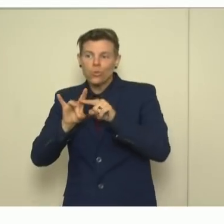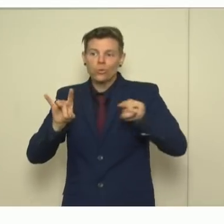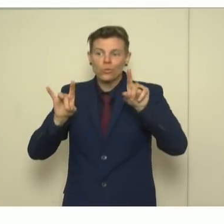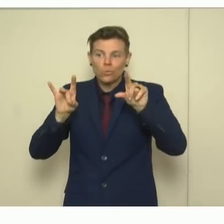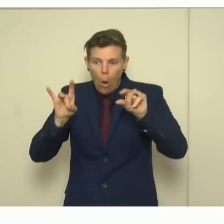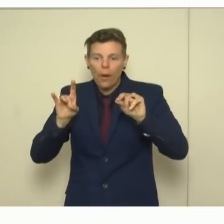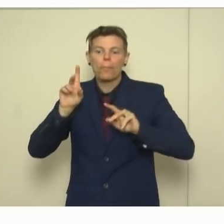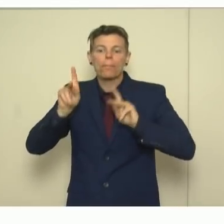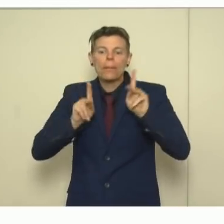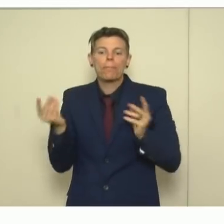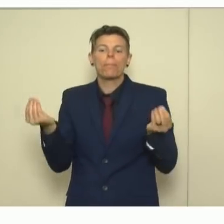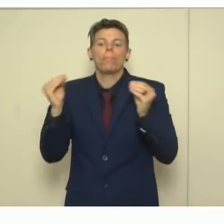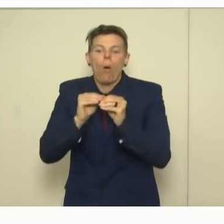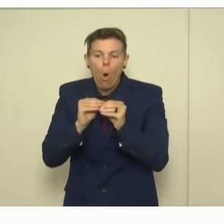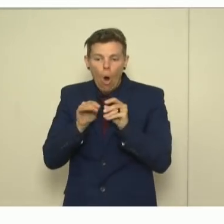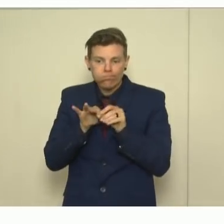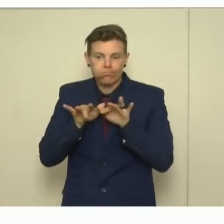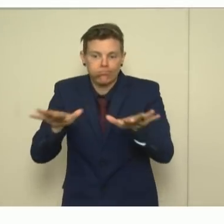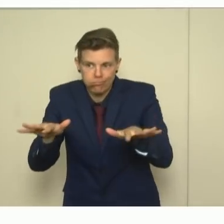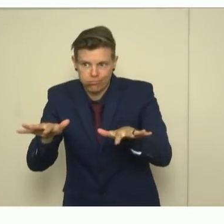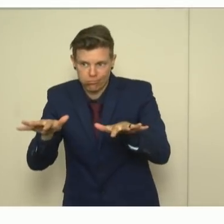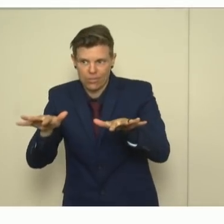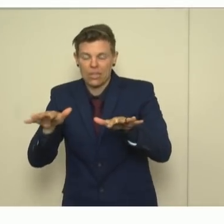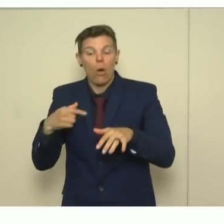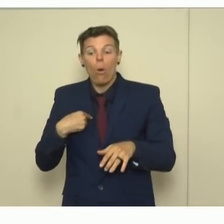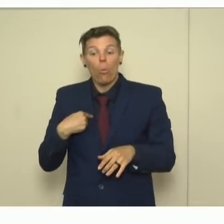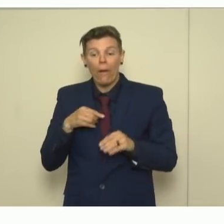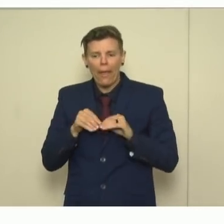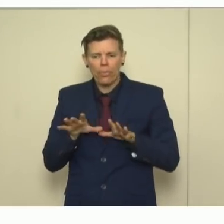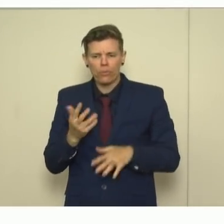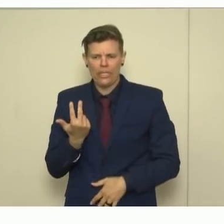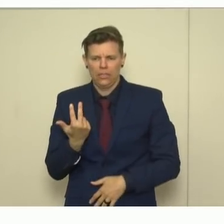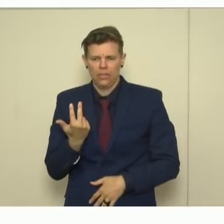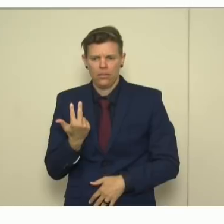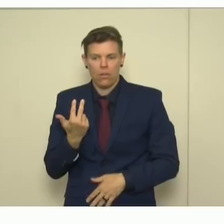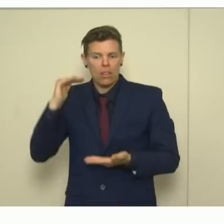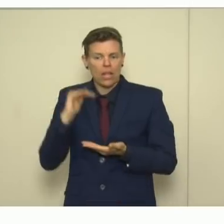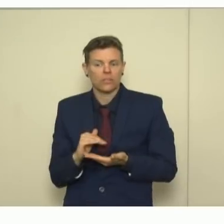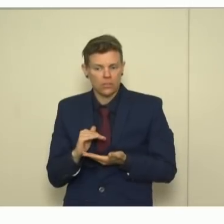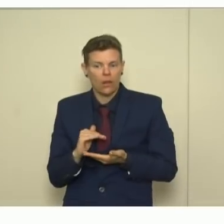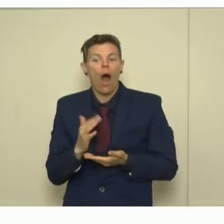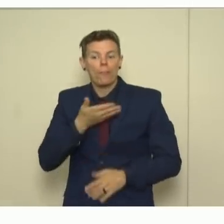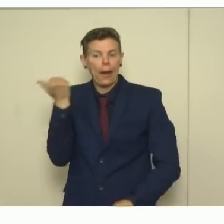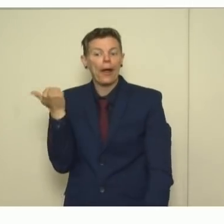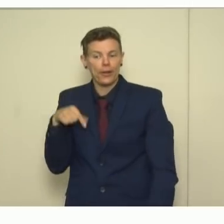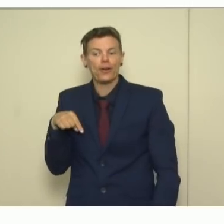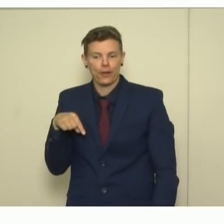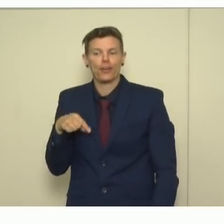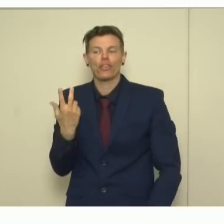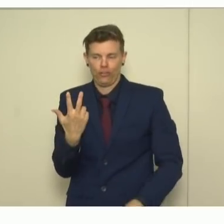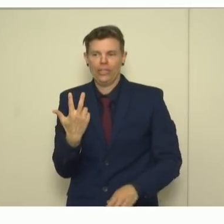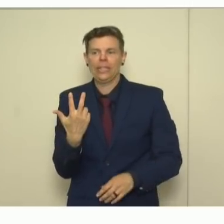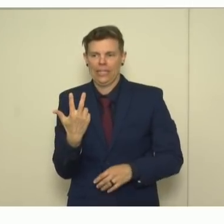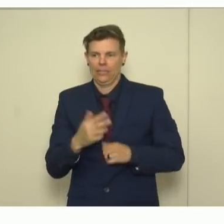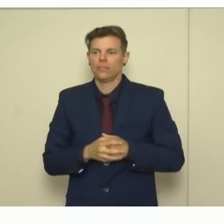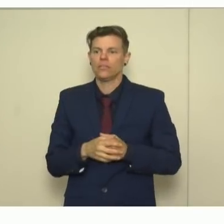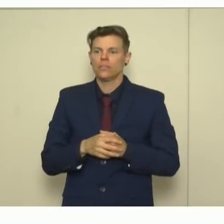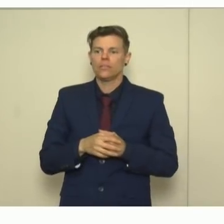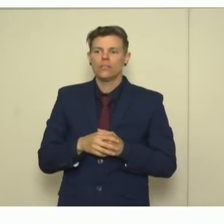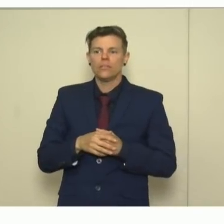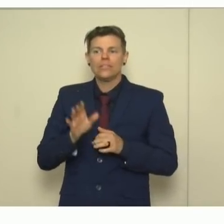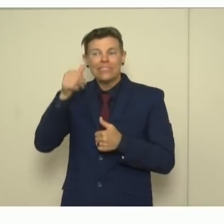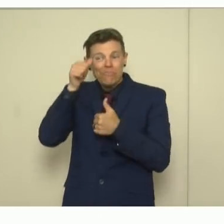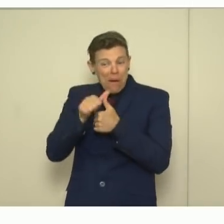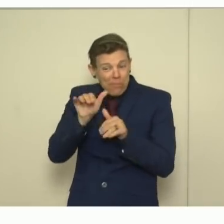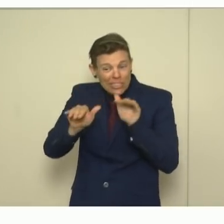we've embraced and carried out good testing. Other thing one of the senators asked me to remind people of is about the reliability of the testing we